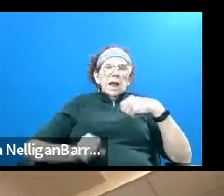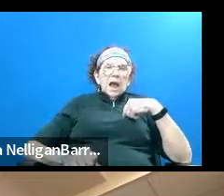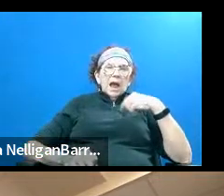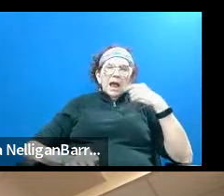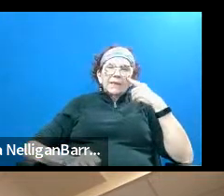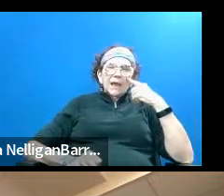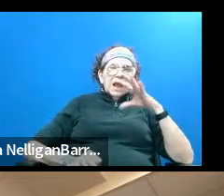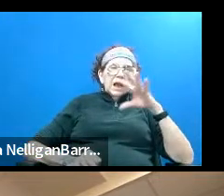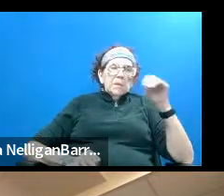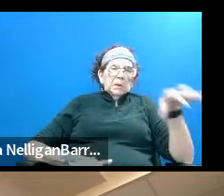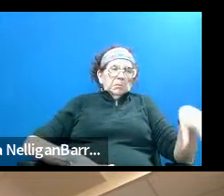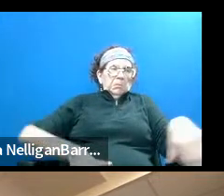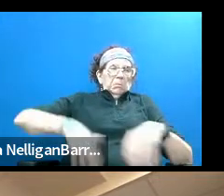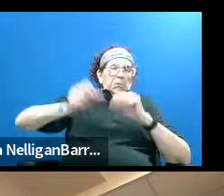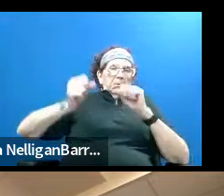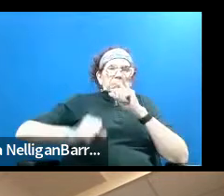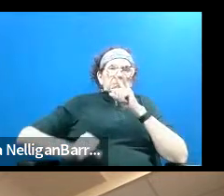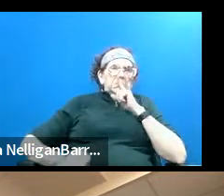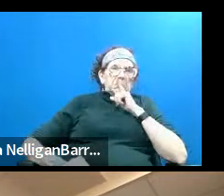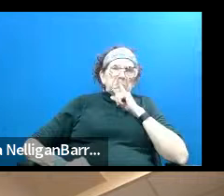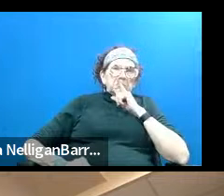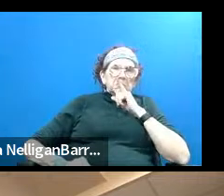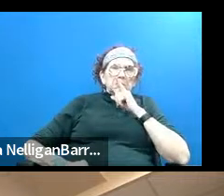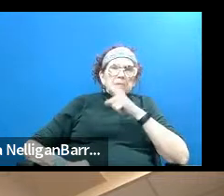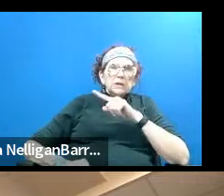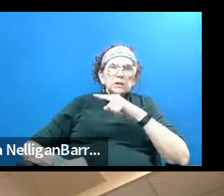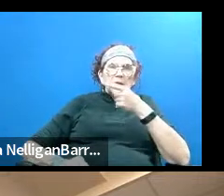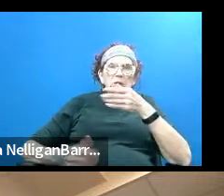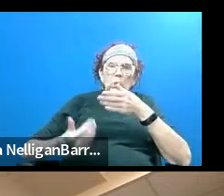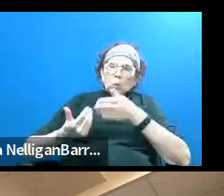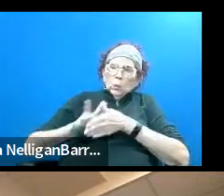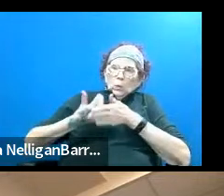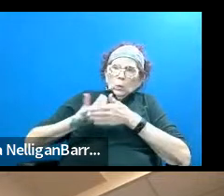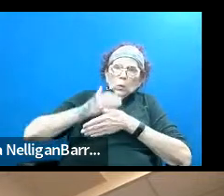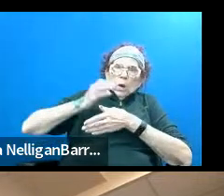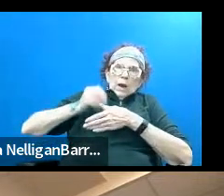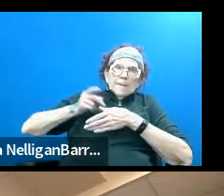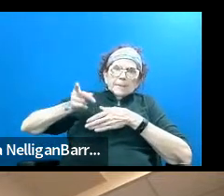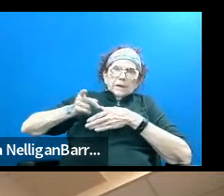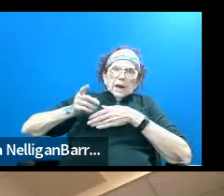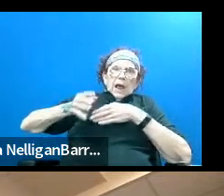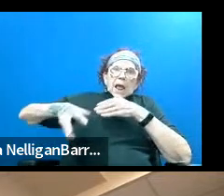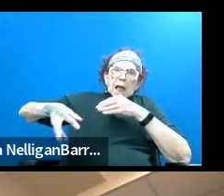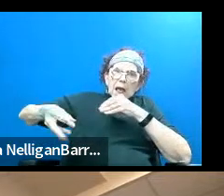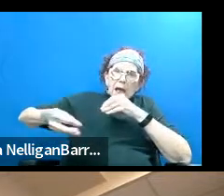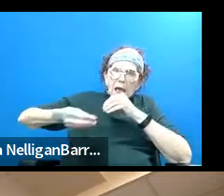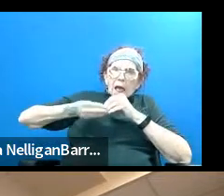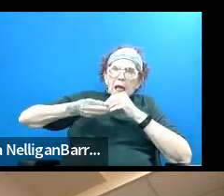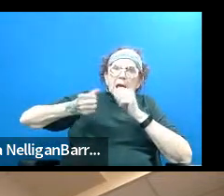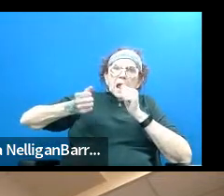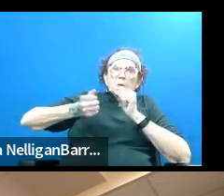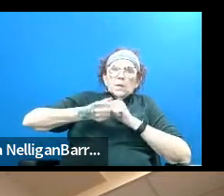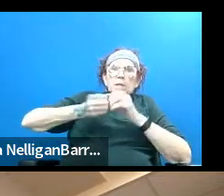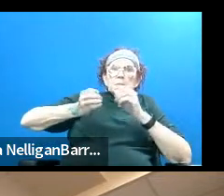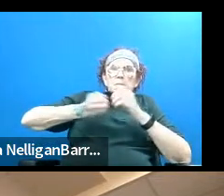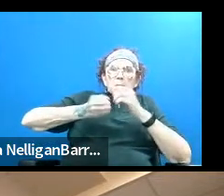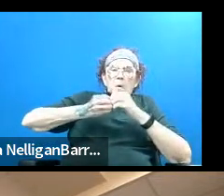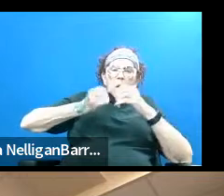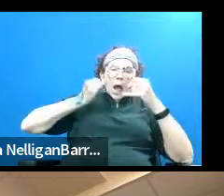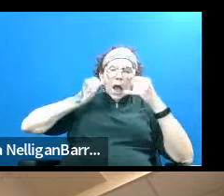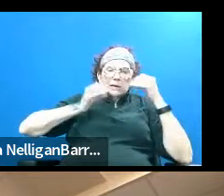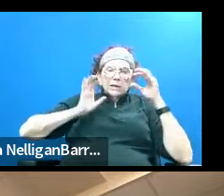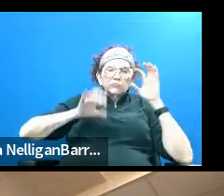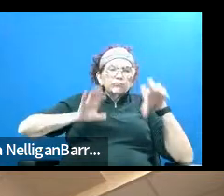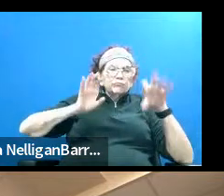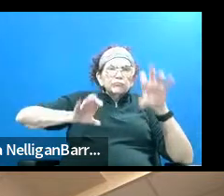coordinate and add fuel to the incredibly creative groups in our community. City Events is still going to do their thing. The Friends of the